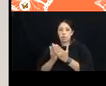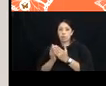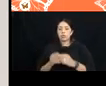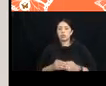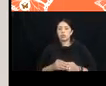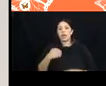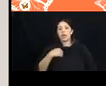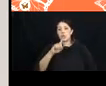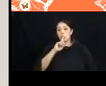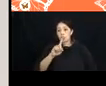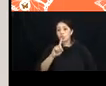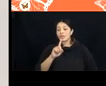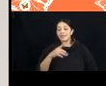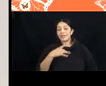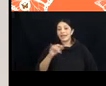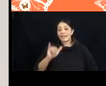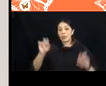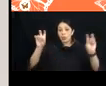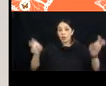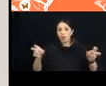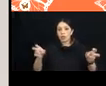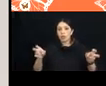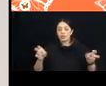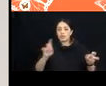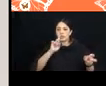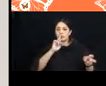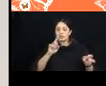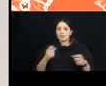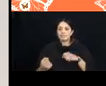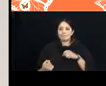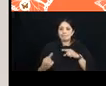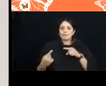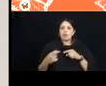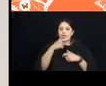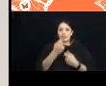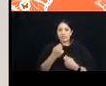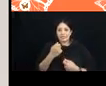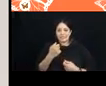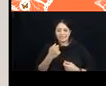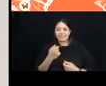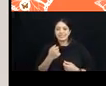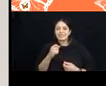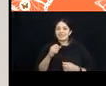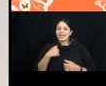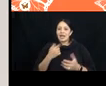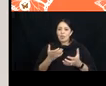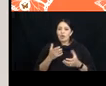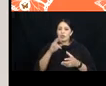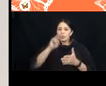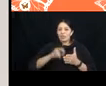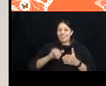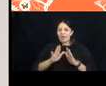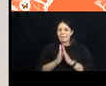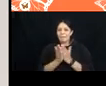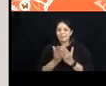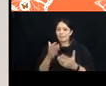I really like that quote, and it actually sparked an interest in mine to read that book as well. So thank you for that. Good, I'm